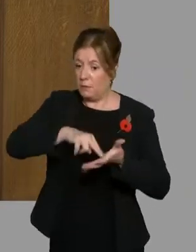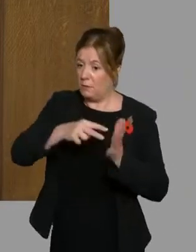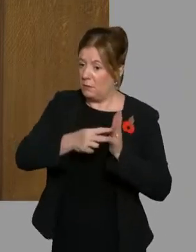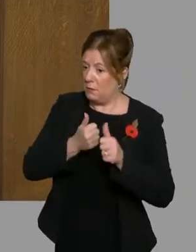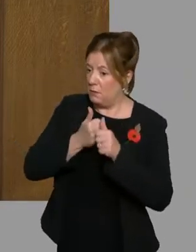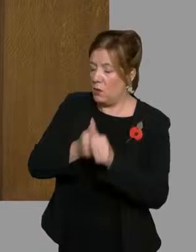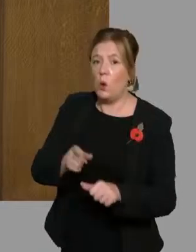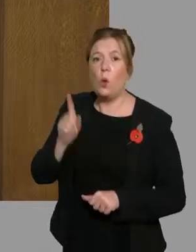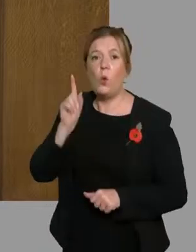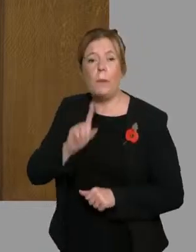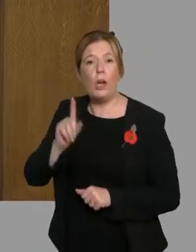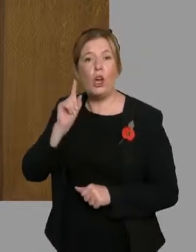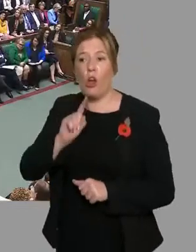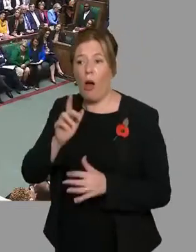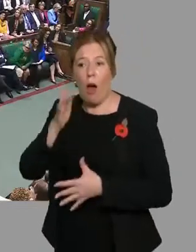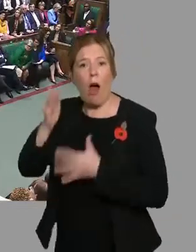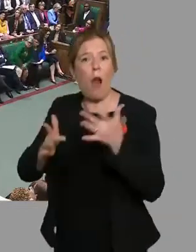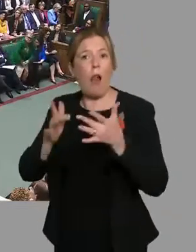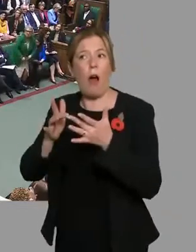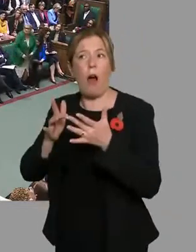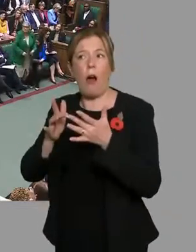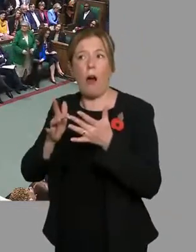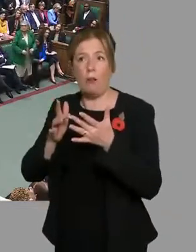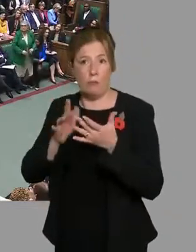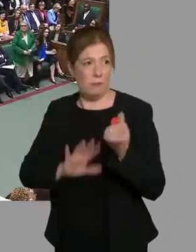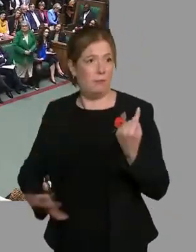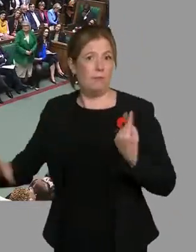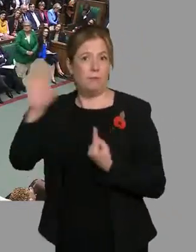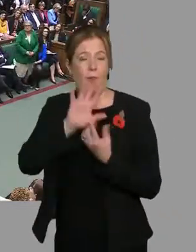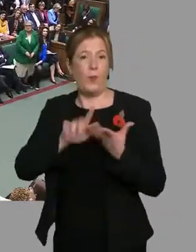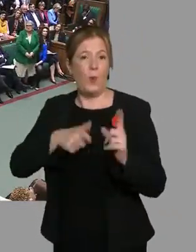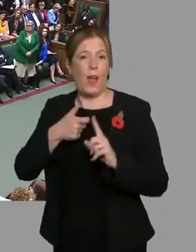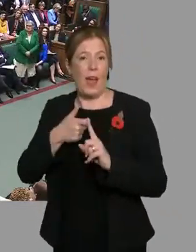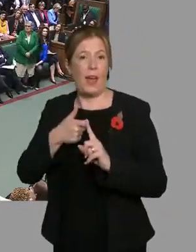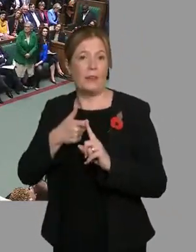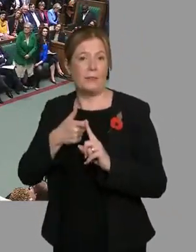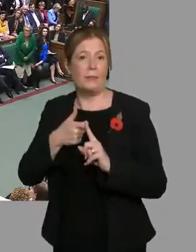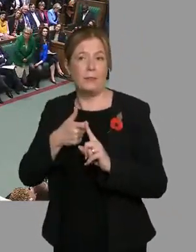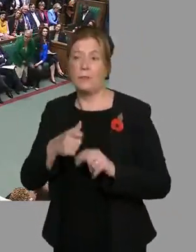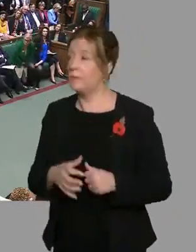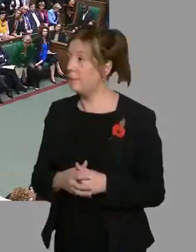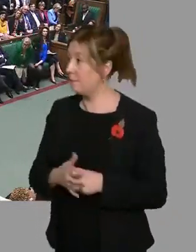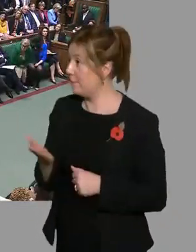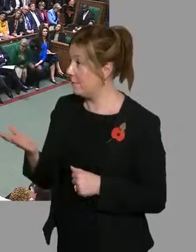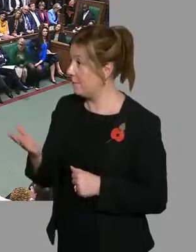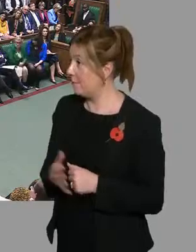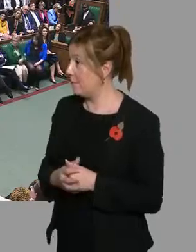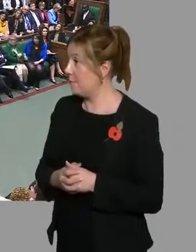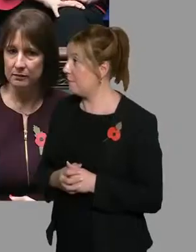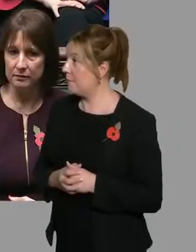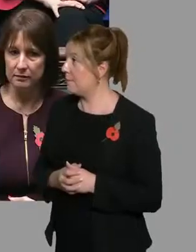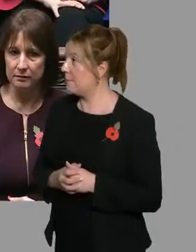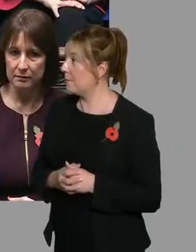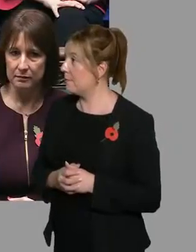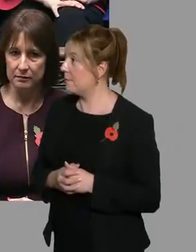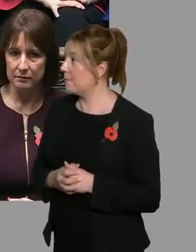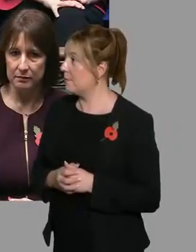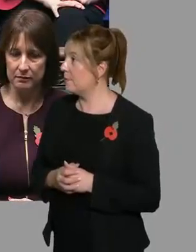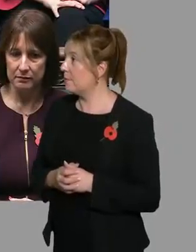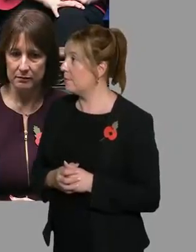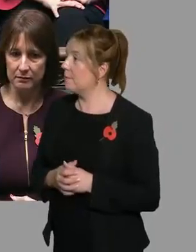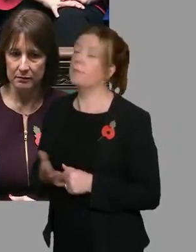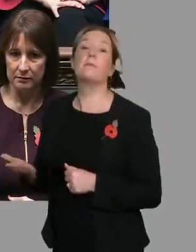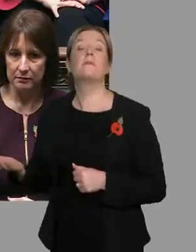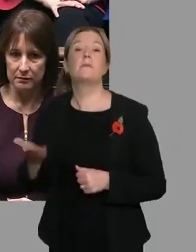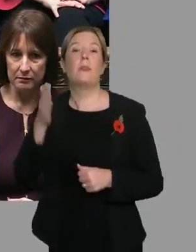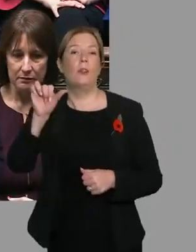right across the United Kingdom? Prime Minister. Well, the right honourable member is right to draw attention to this issue.